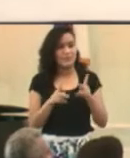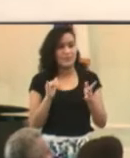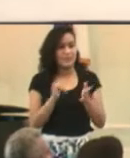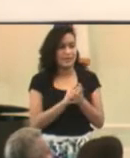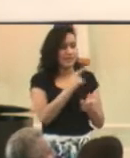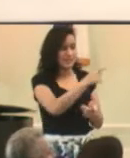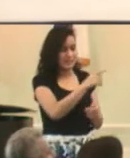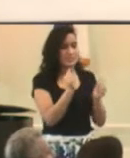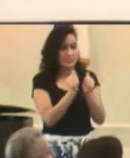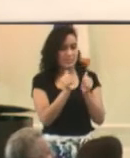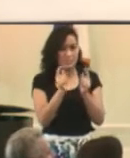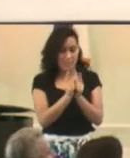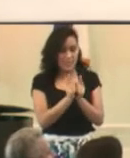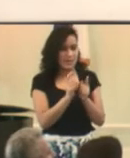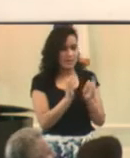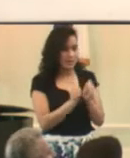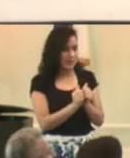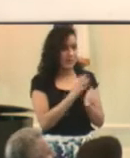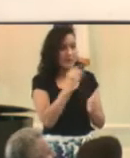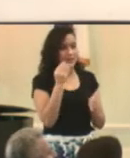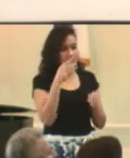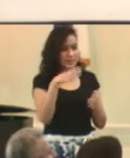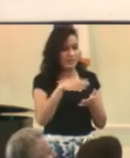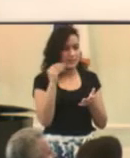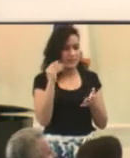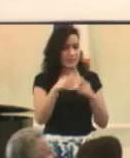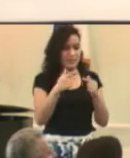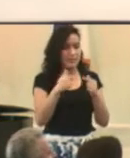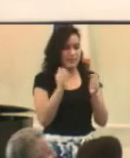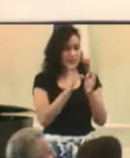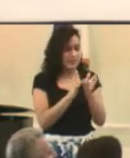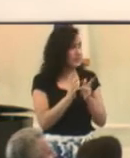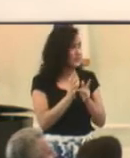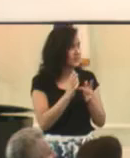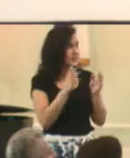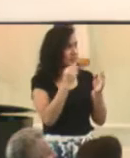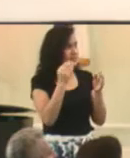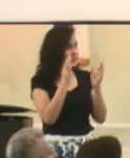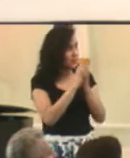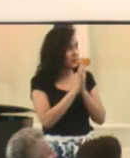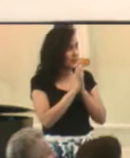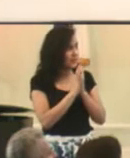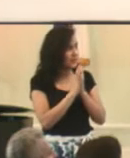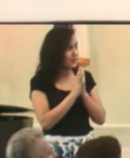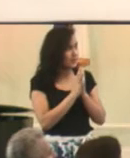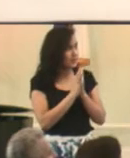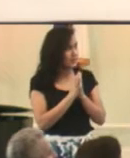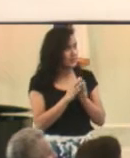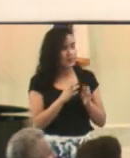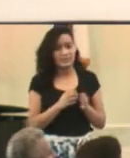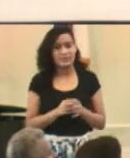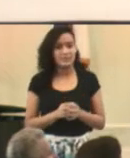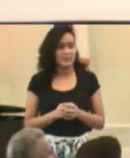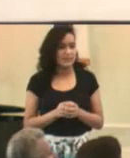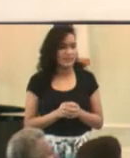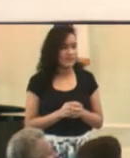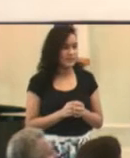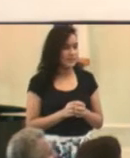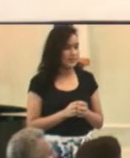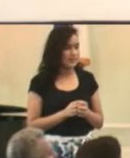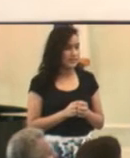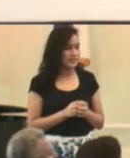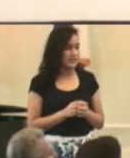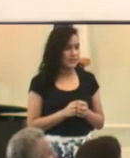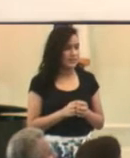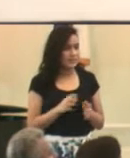and they're learning about Jesus, and they were praying. And if you see the little children there, even the little children are praying. And that's really special